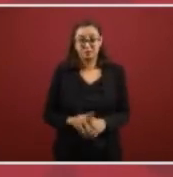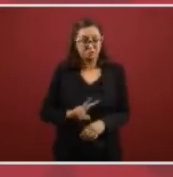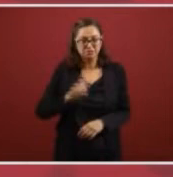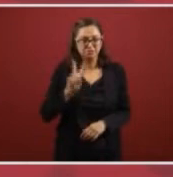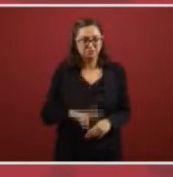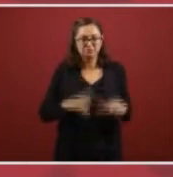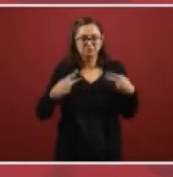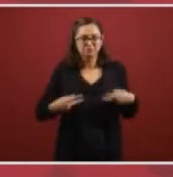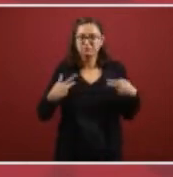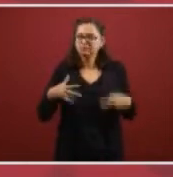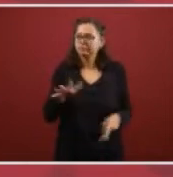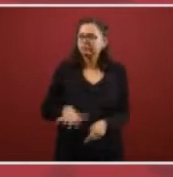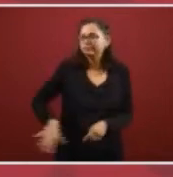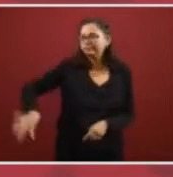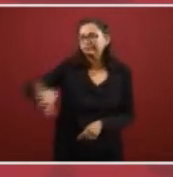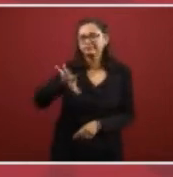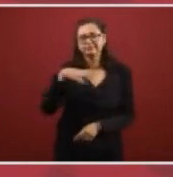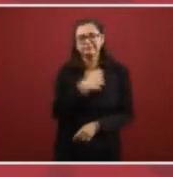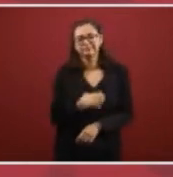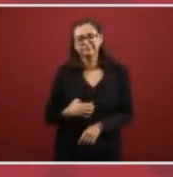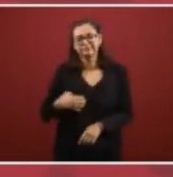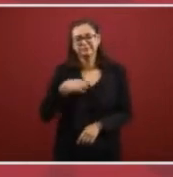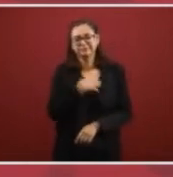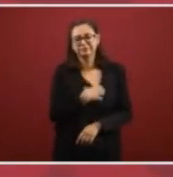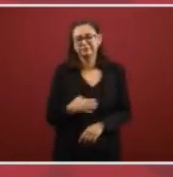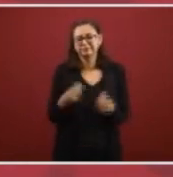The people are very happy.